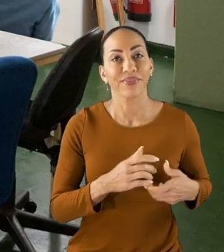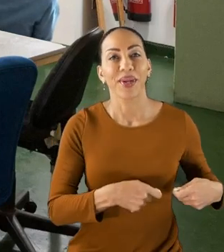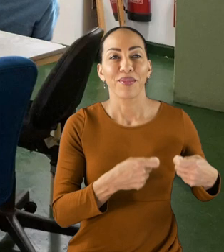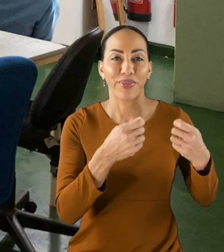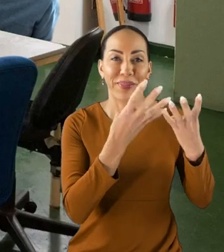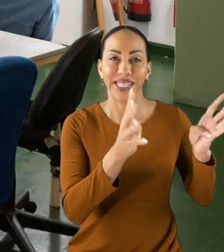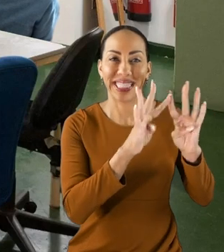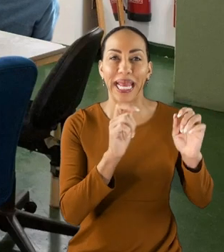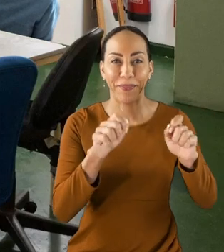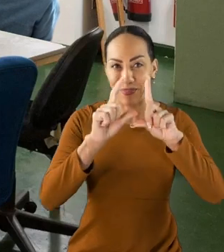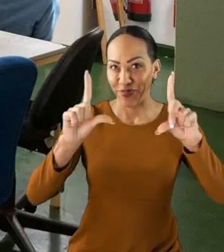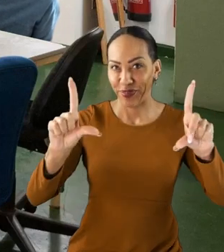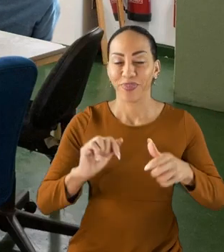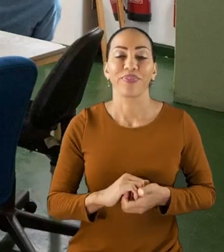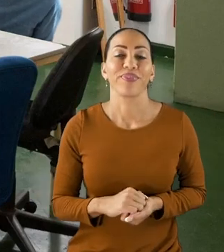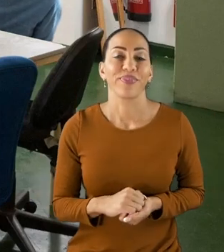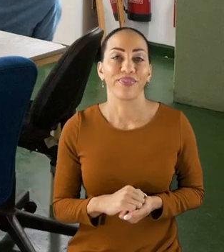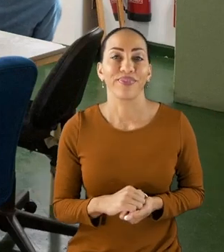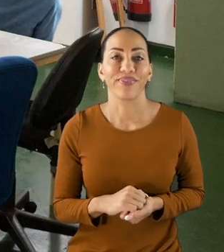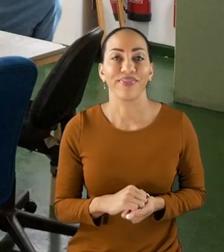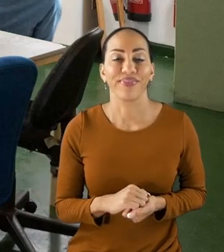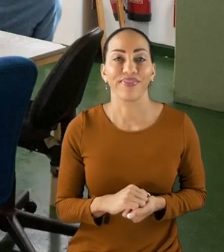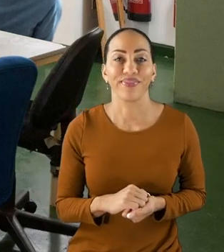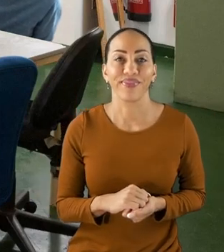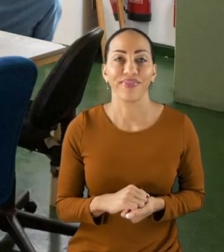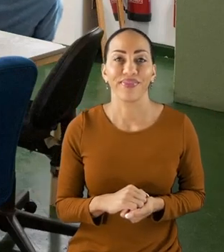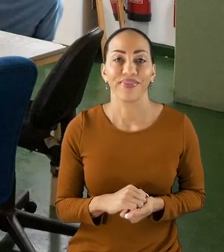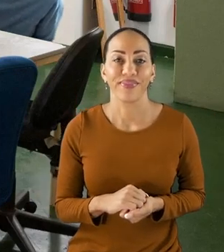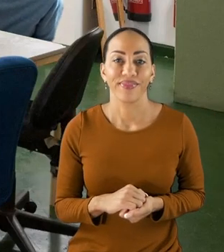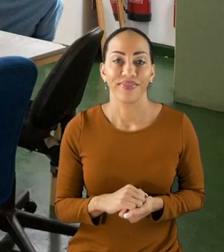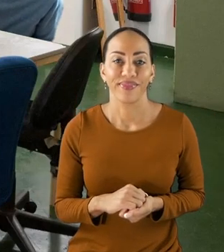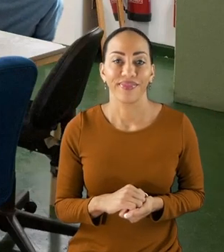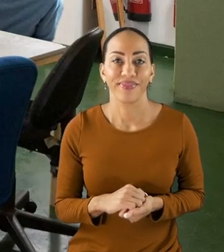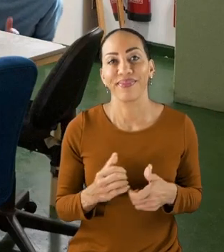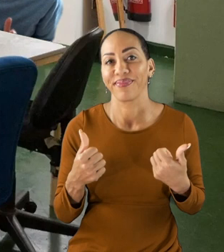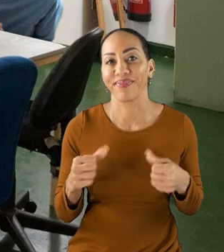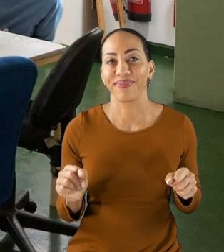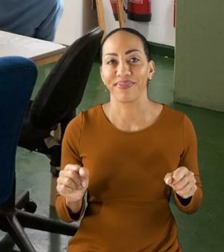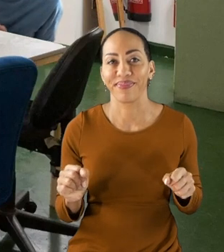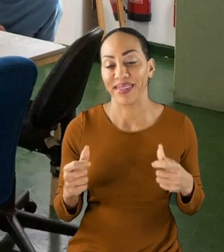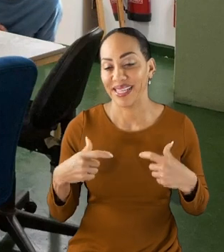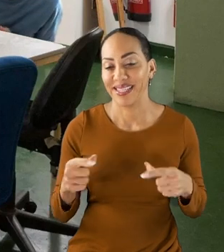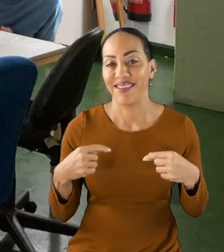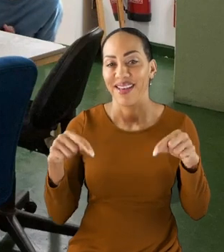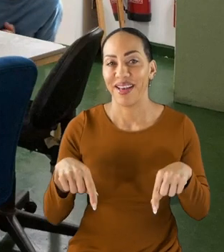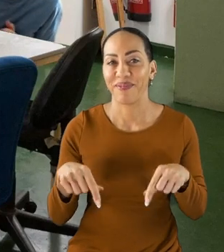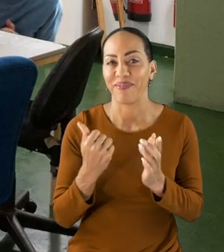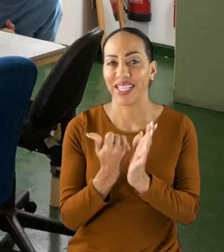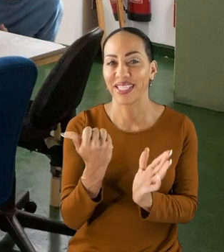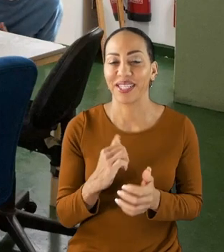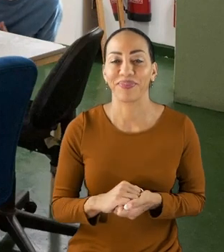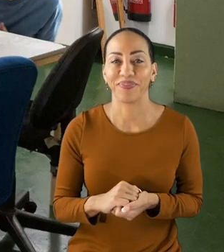bring up the team on screen as well. So let's just bring you up here. Here we are. We're all still here. Fantastic.